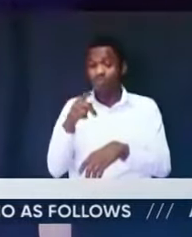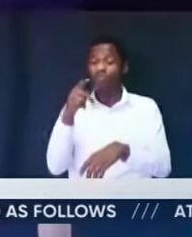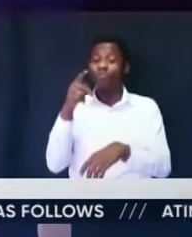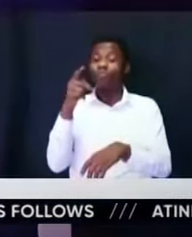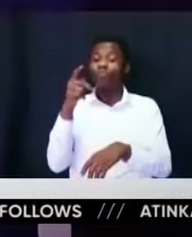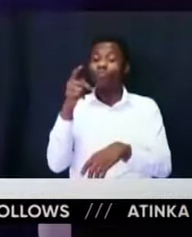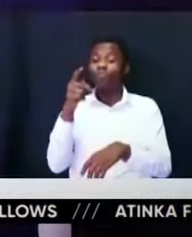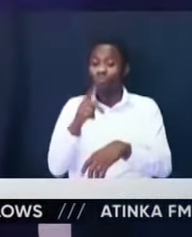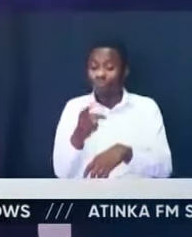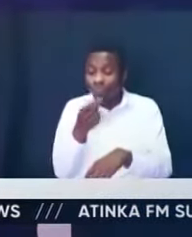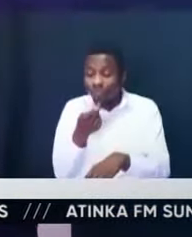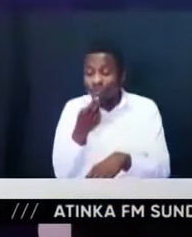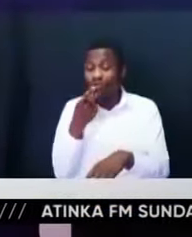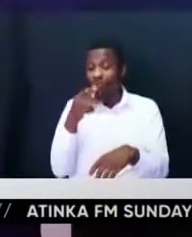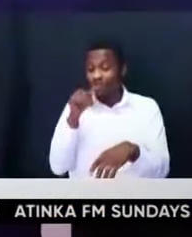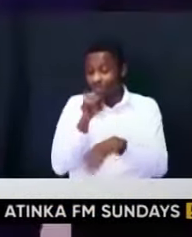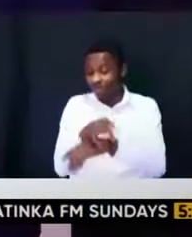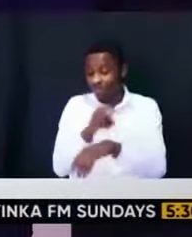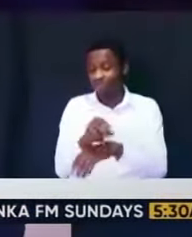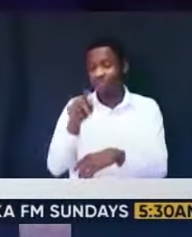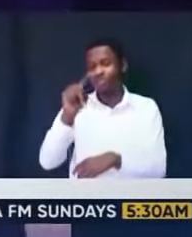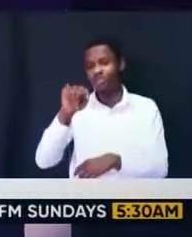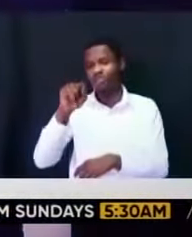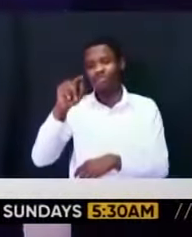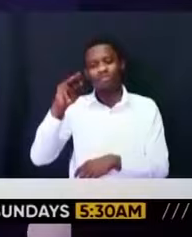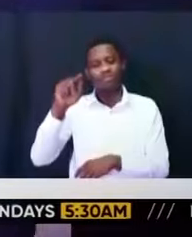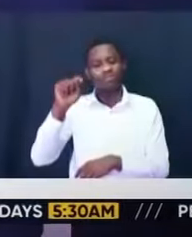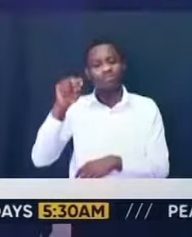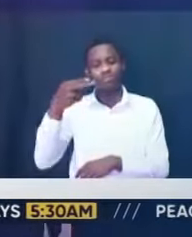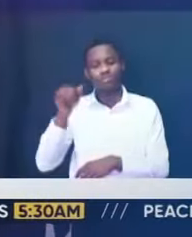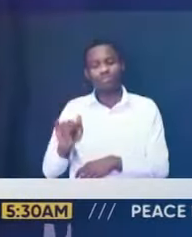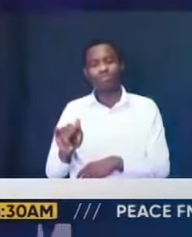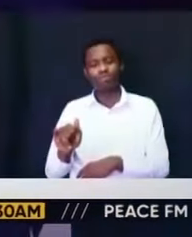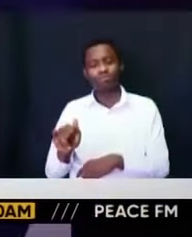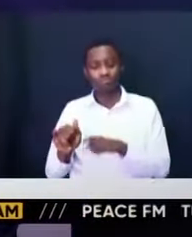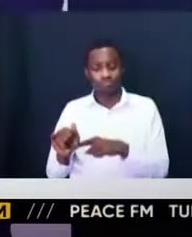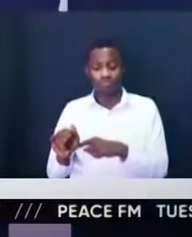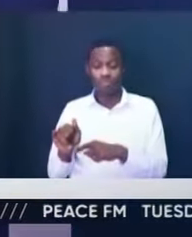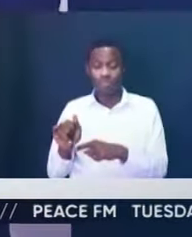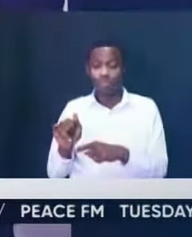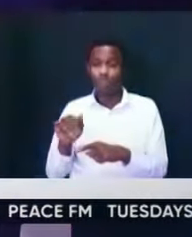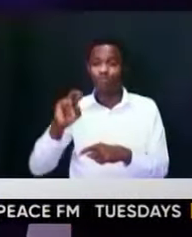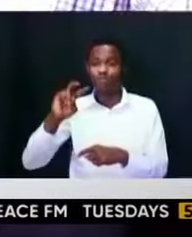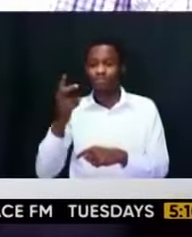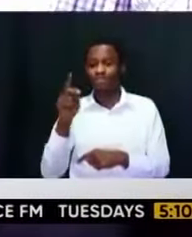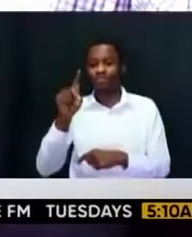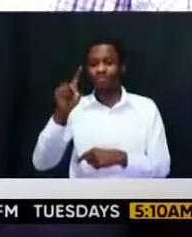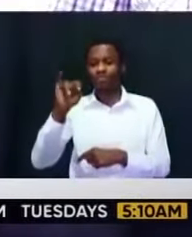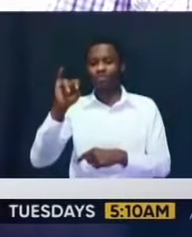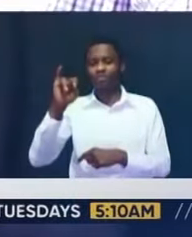Timothy second Timothy Chapter 2 from verse 16 to to